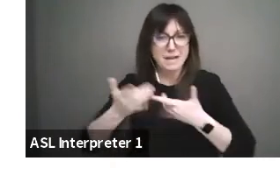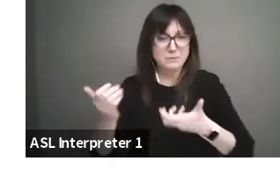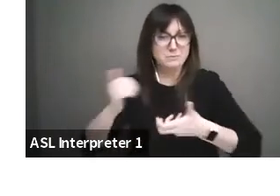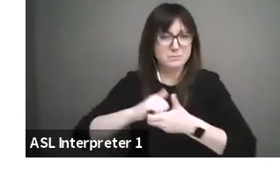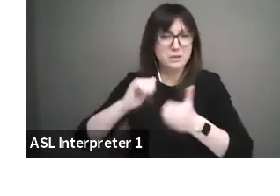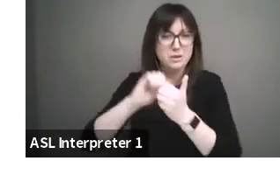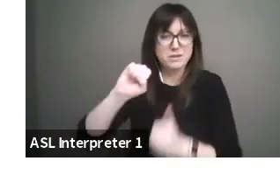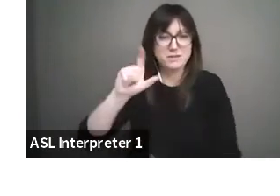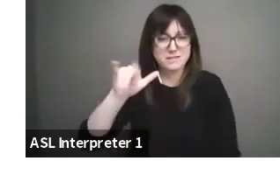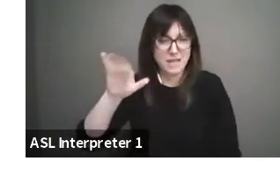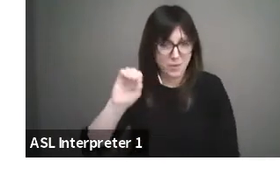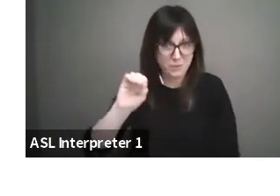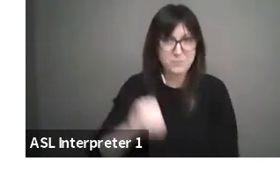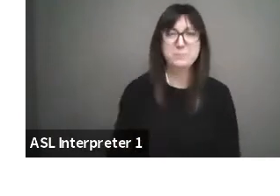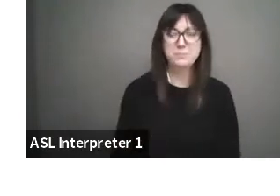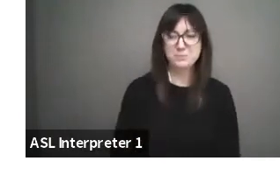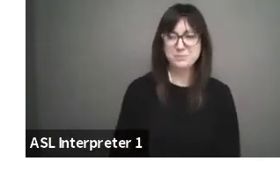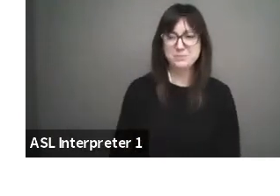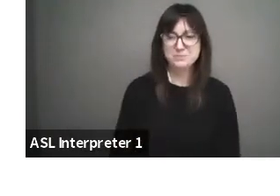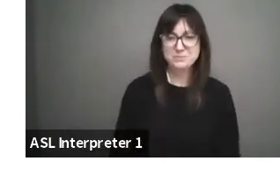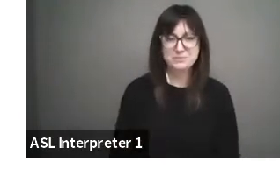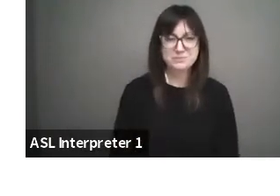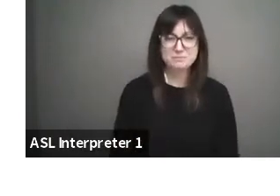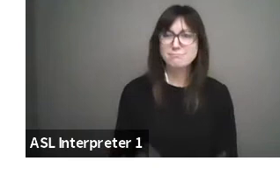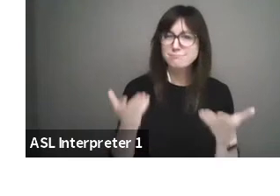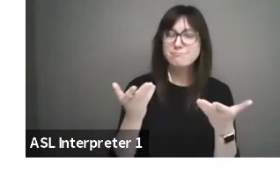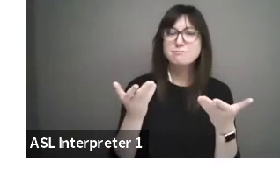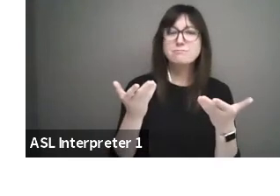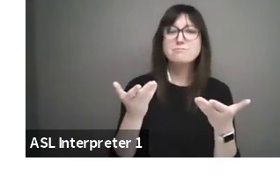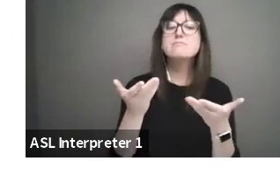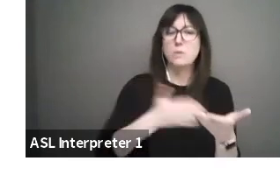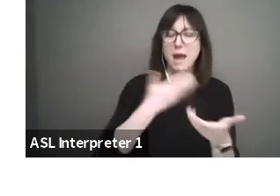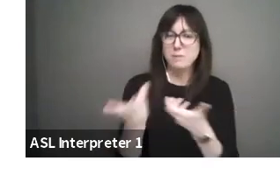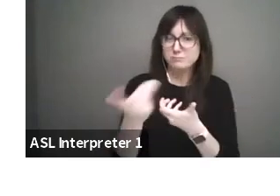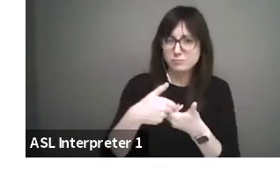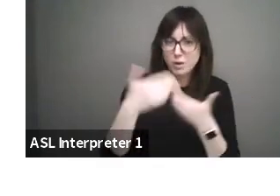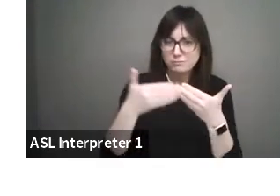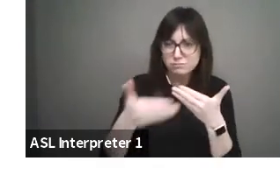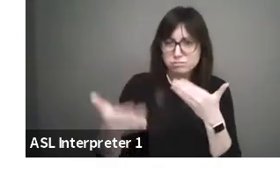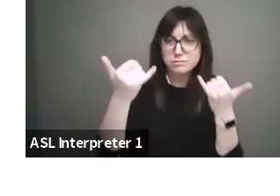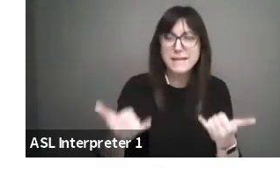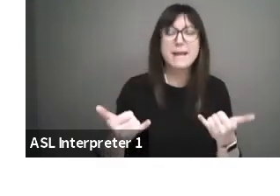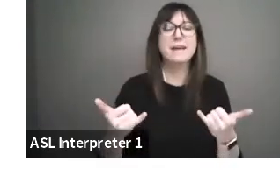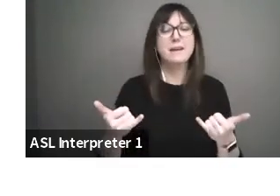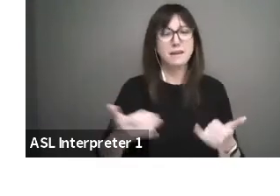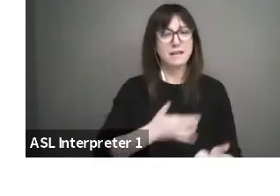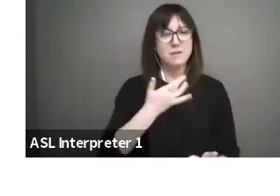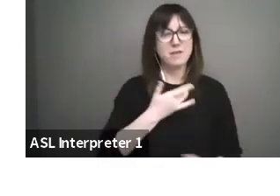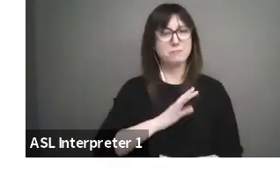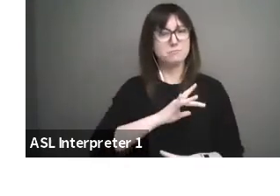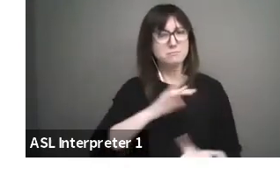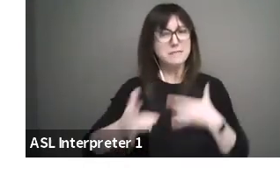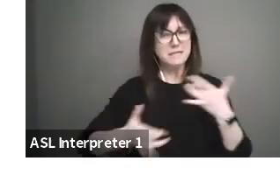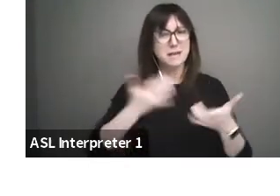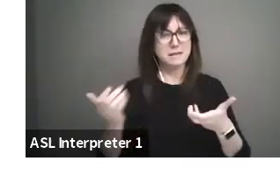with SLIAO. Welcomed them to here today, and I feel that this is going to be a really great partnership